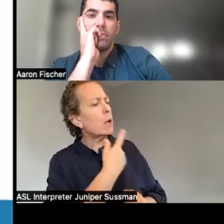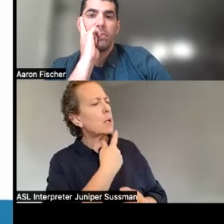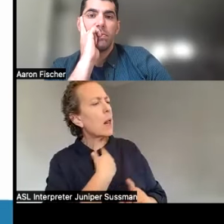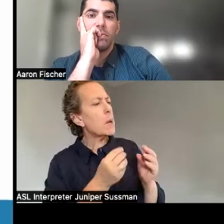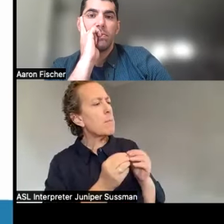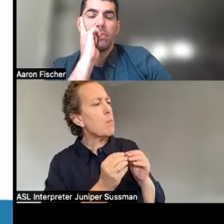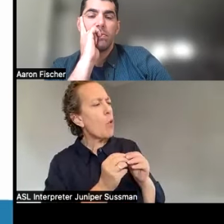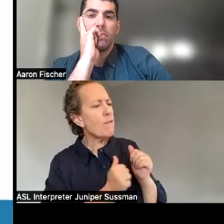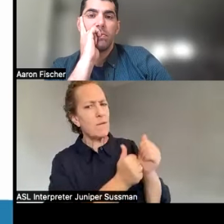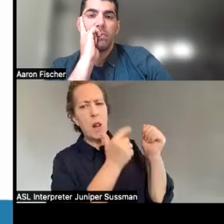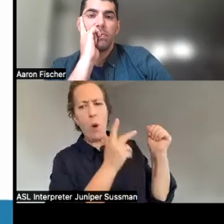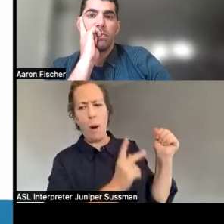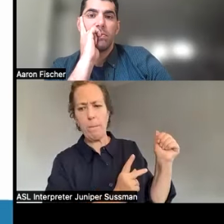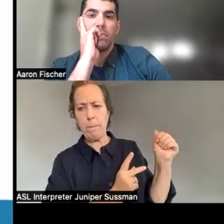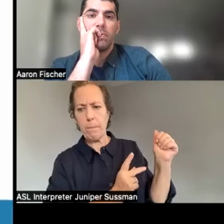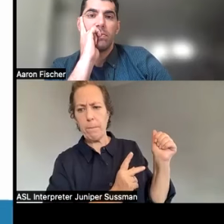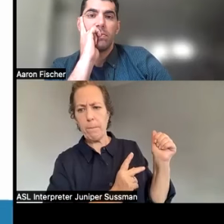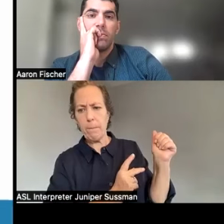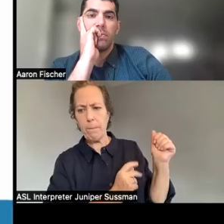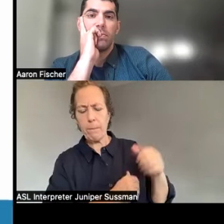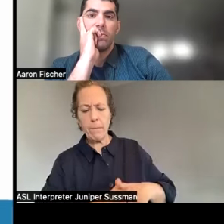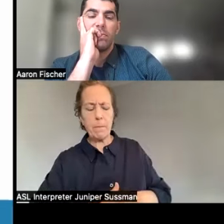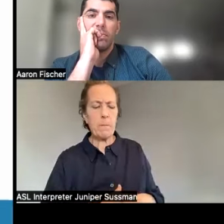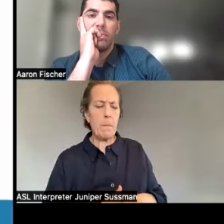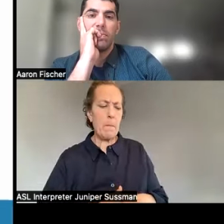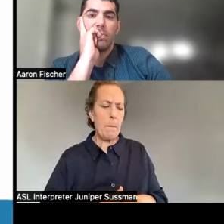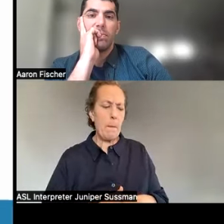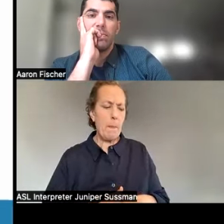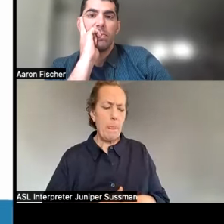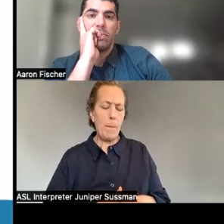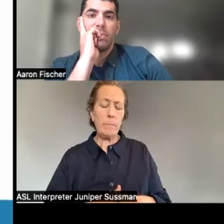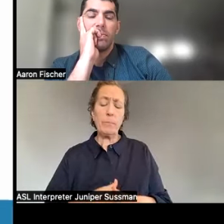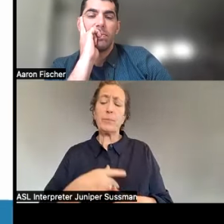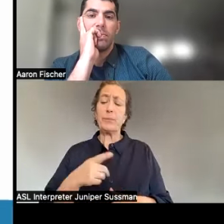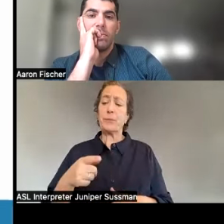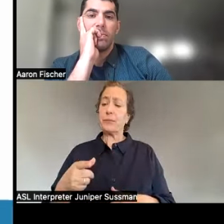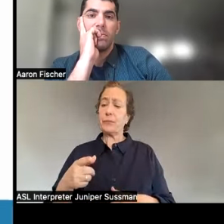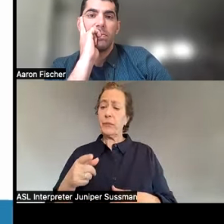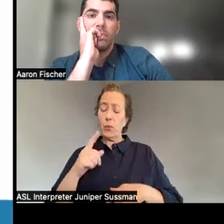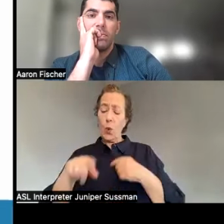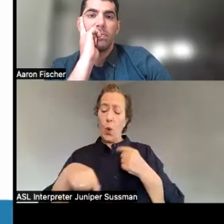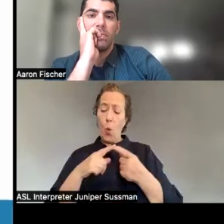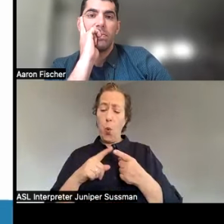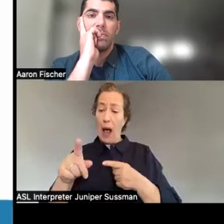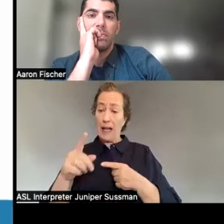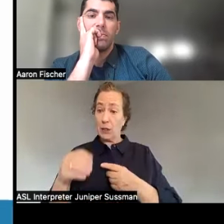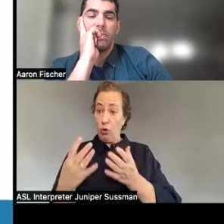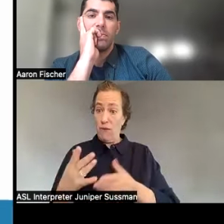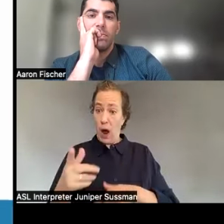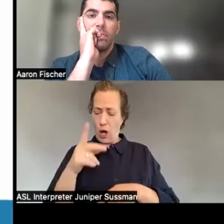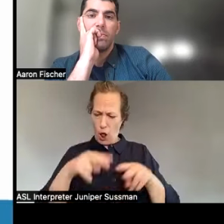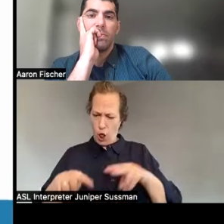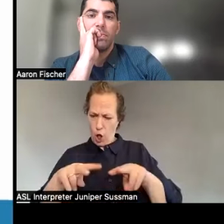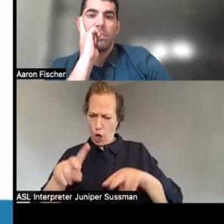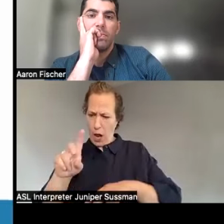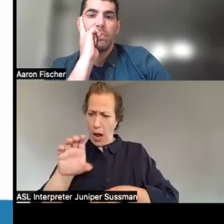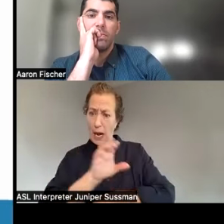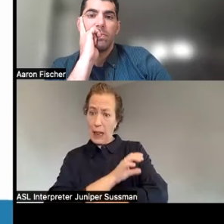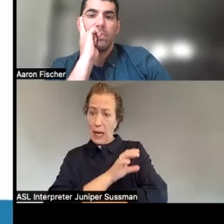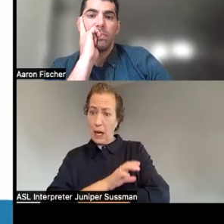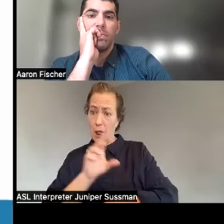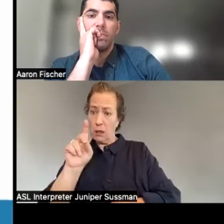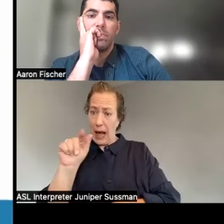As a provider, when you're reviewing the clinical data, ask the patient what he or she believes is impacting their